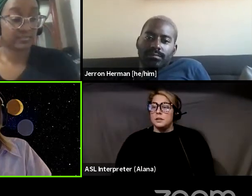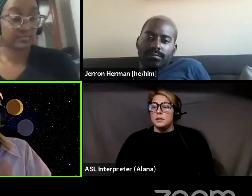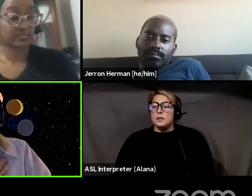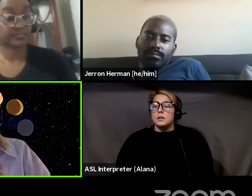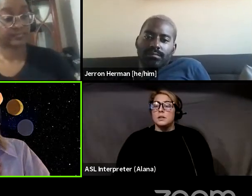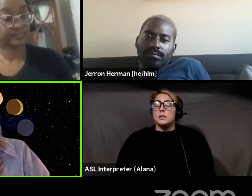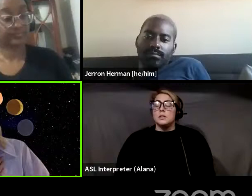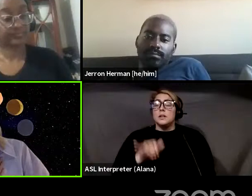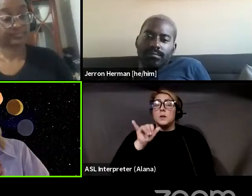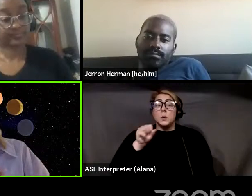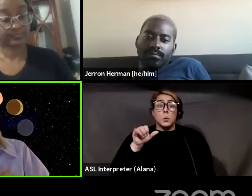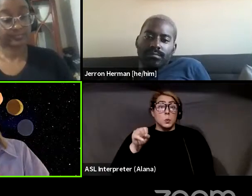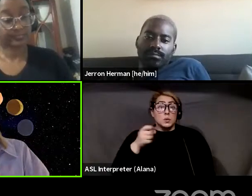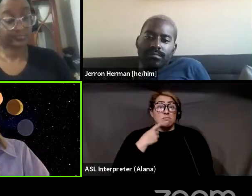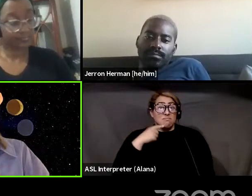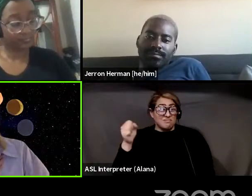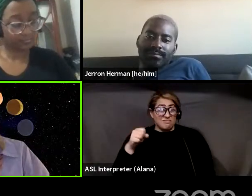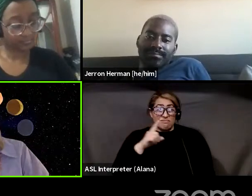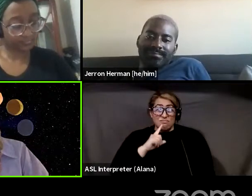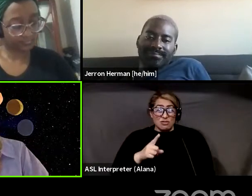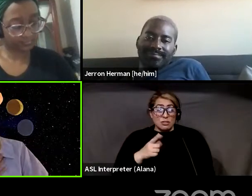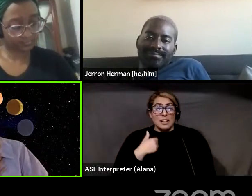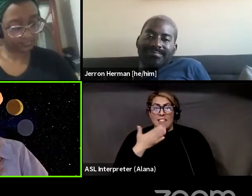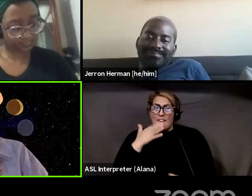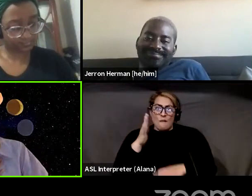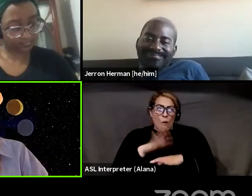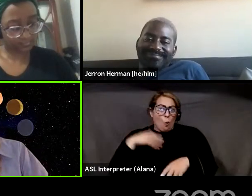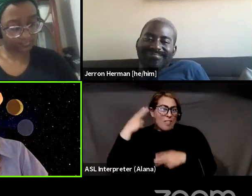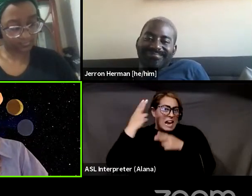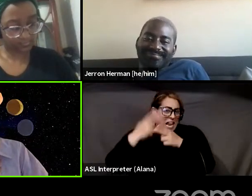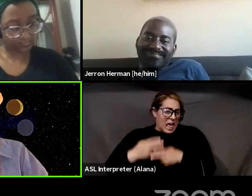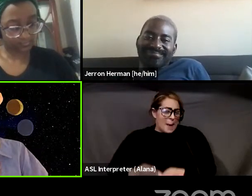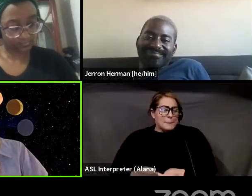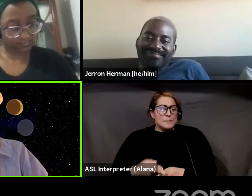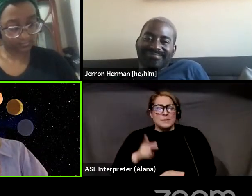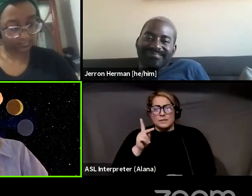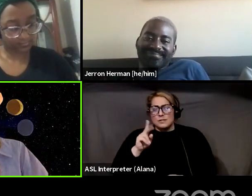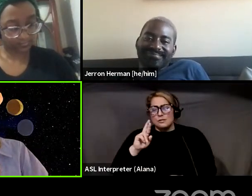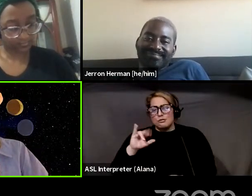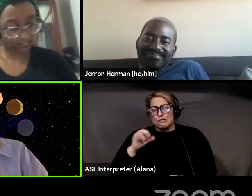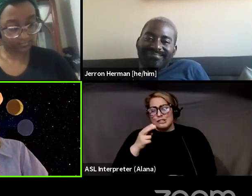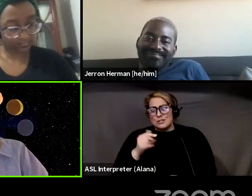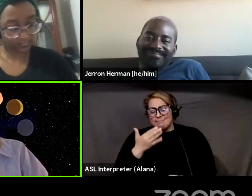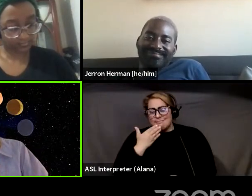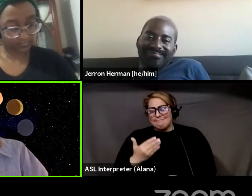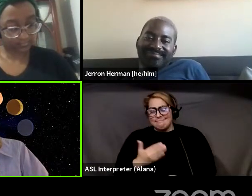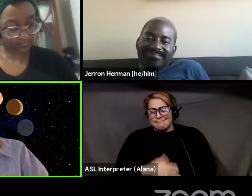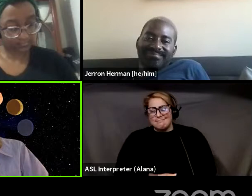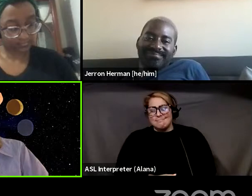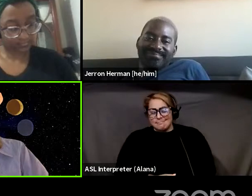Yeah, sure. Thank you for calling in those folks as well, Krishna.